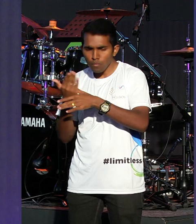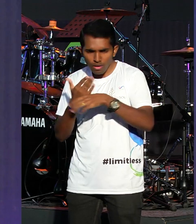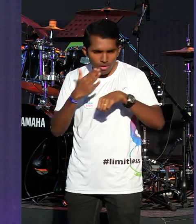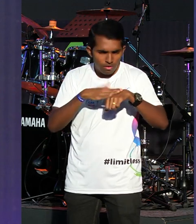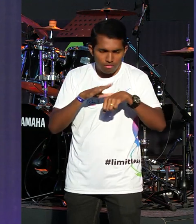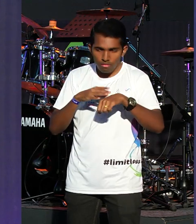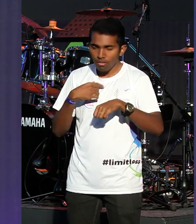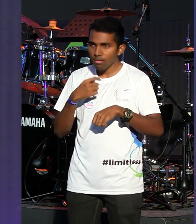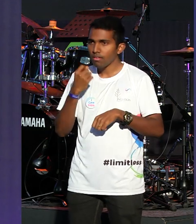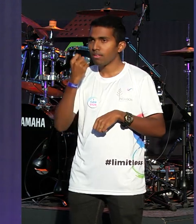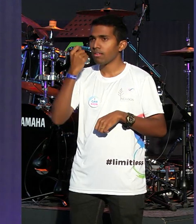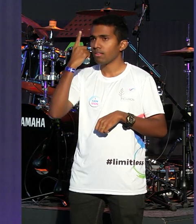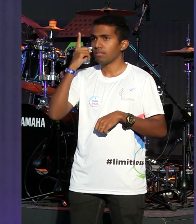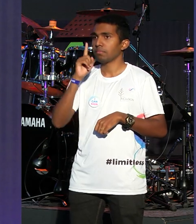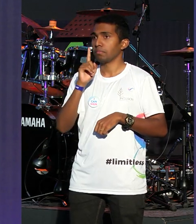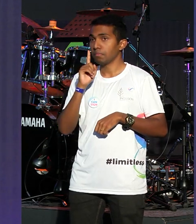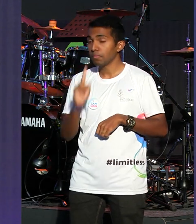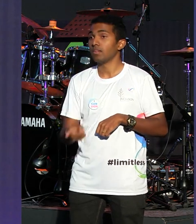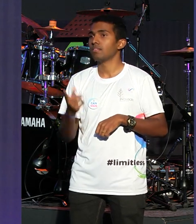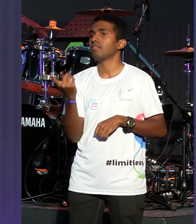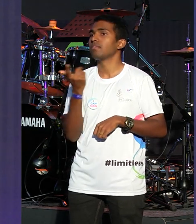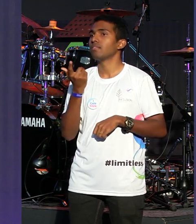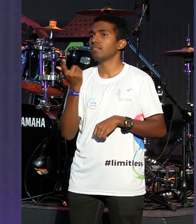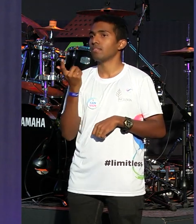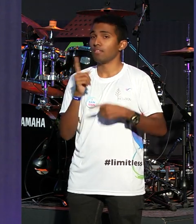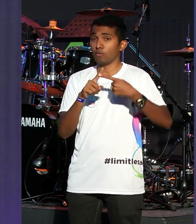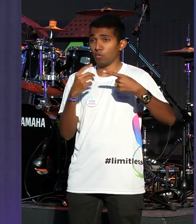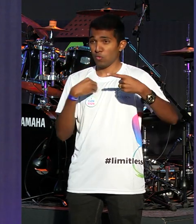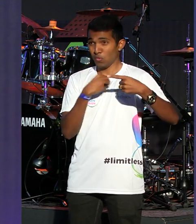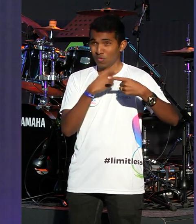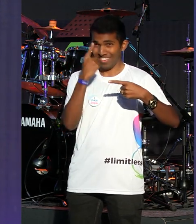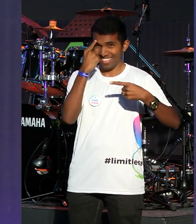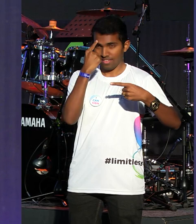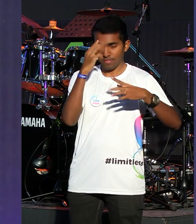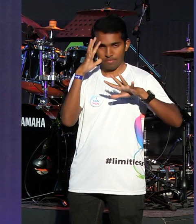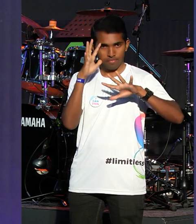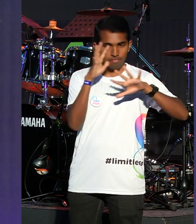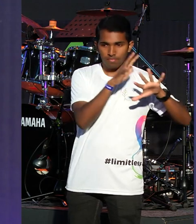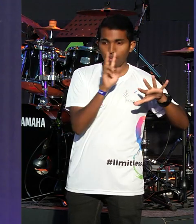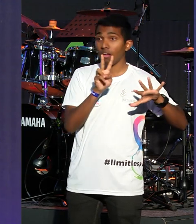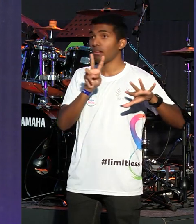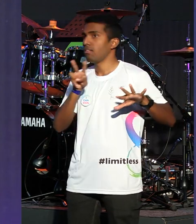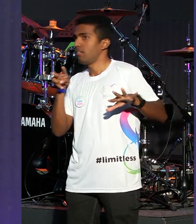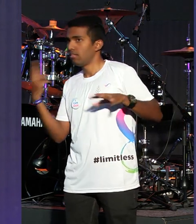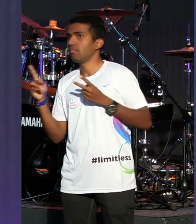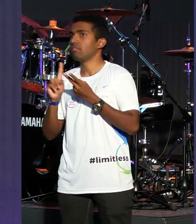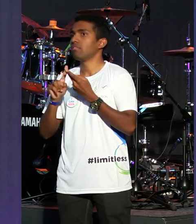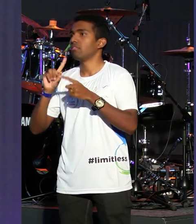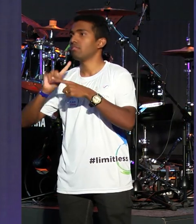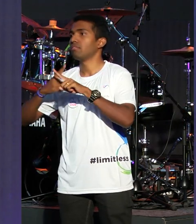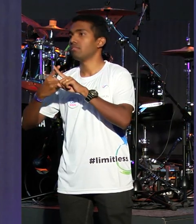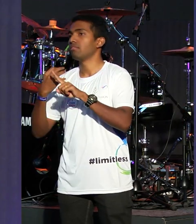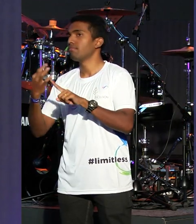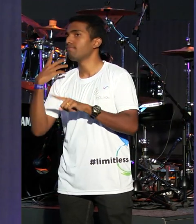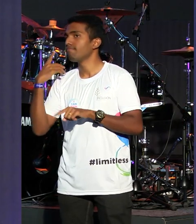to invite a second expert into the room. A second expert who knows much more about